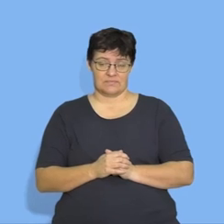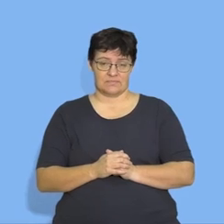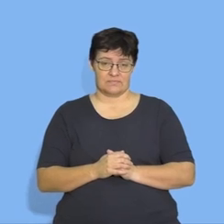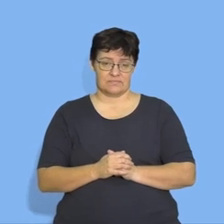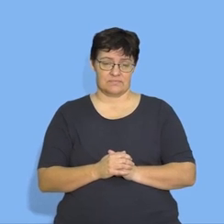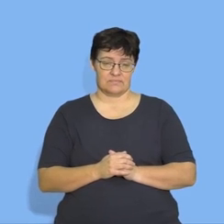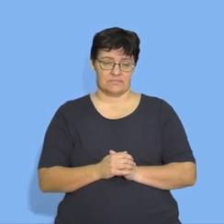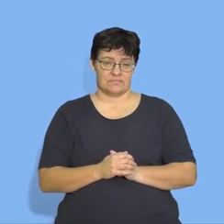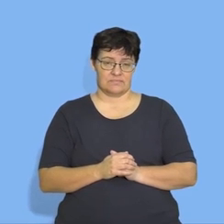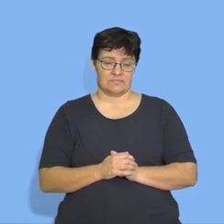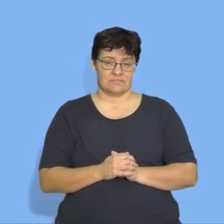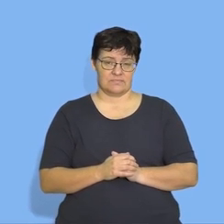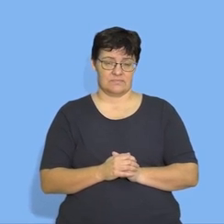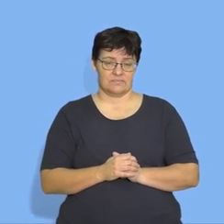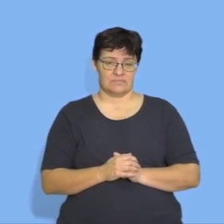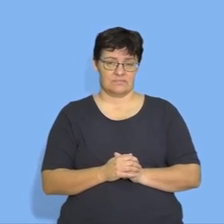Okay.